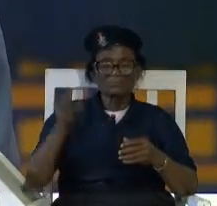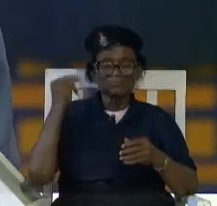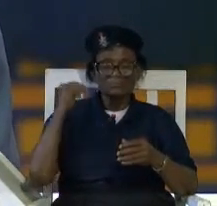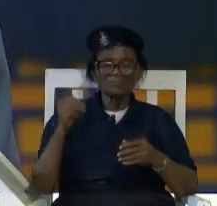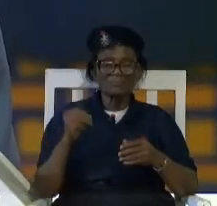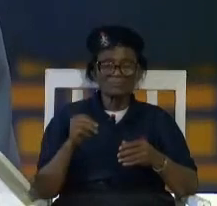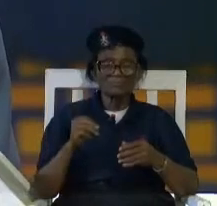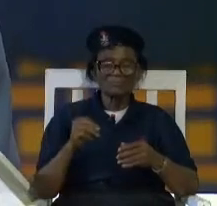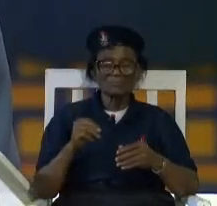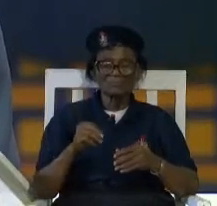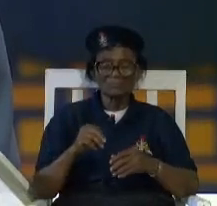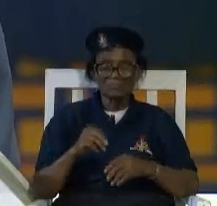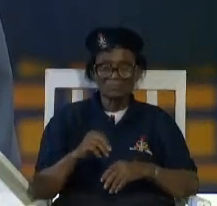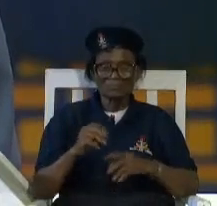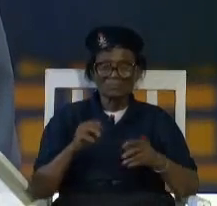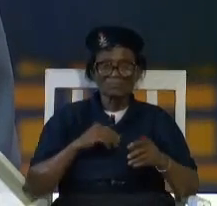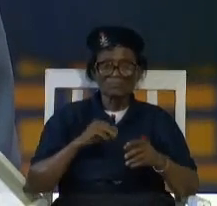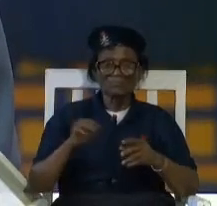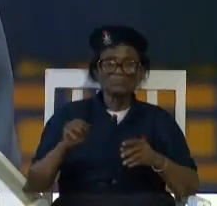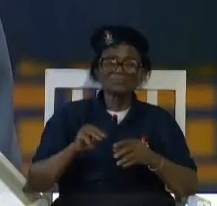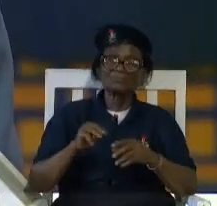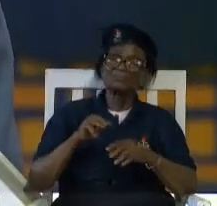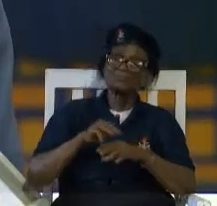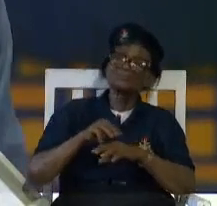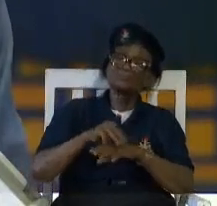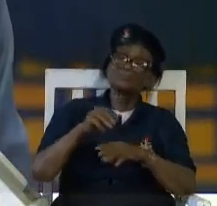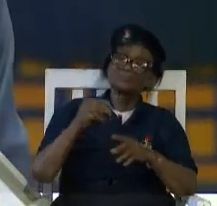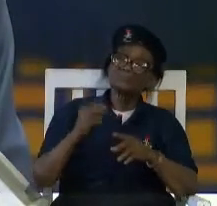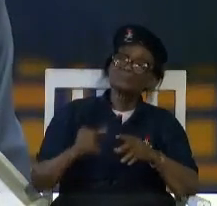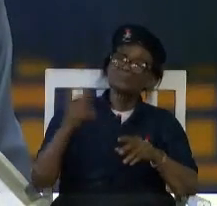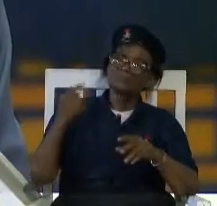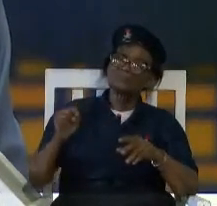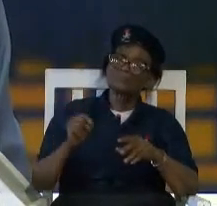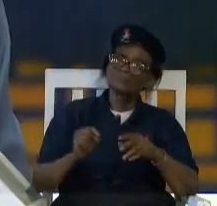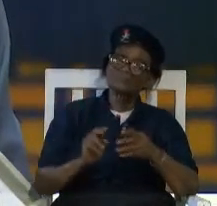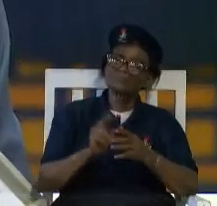I was at the University of Lagos,